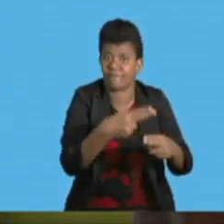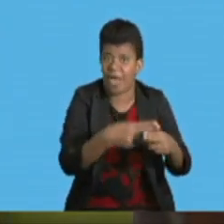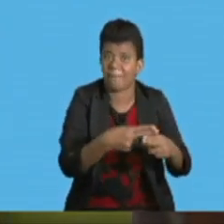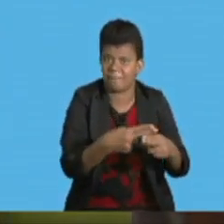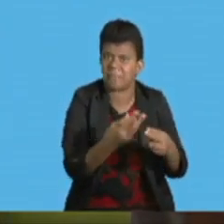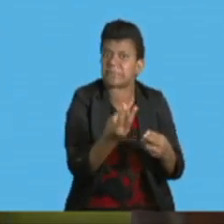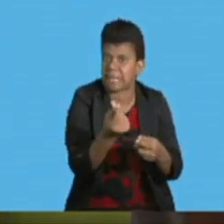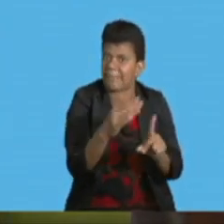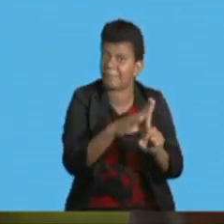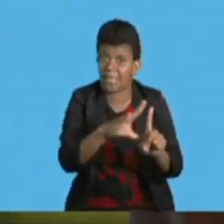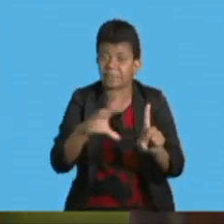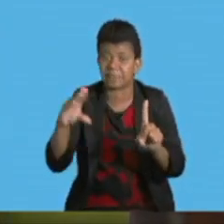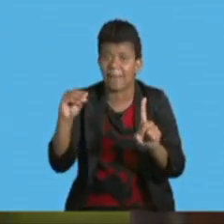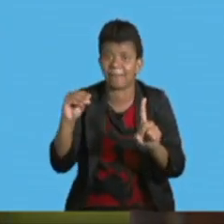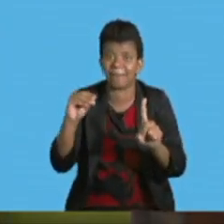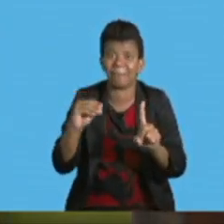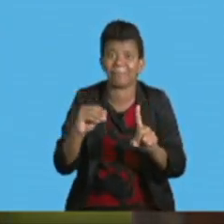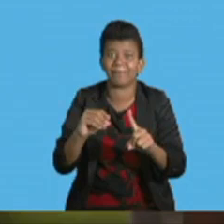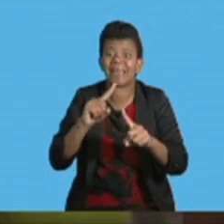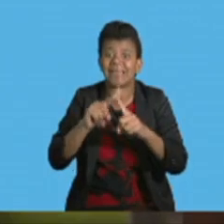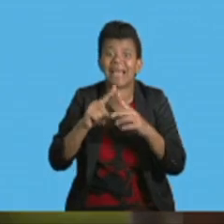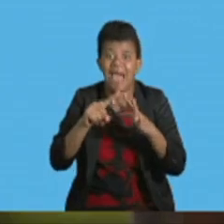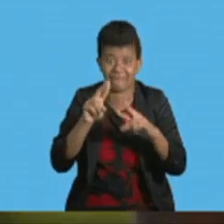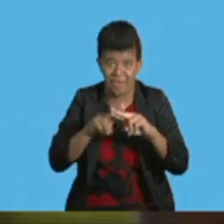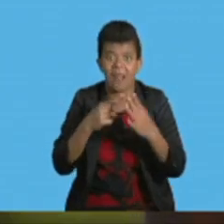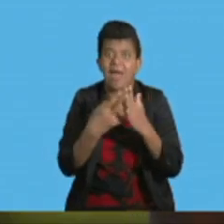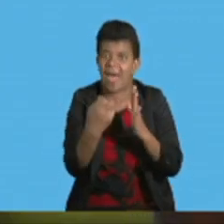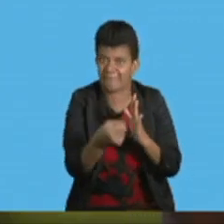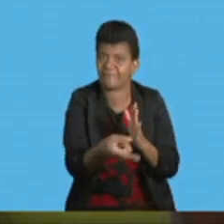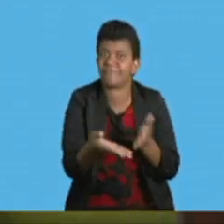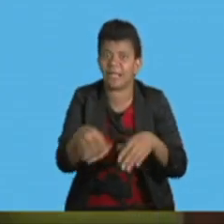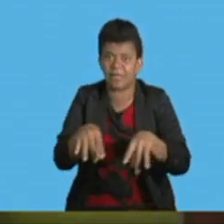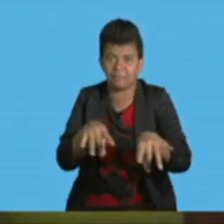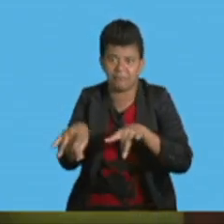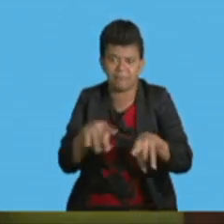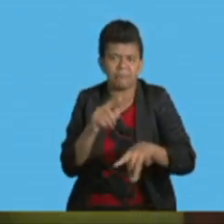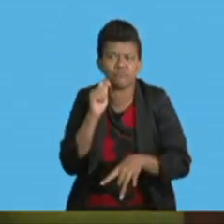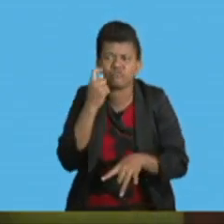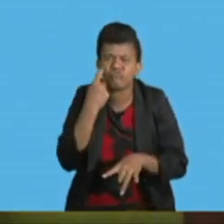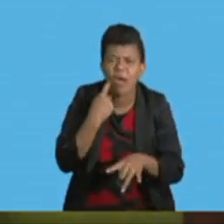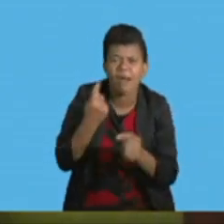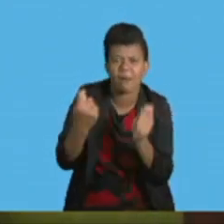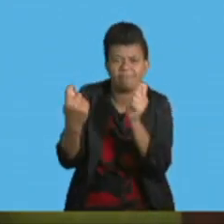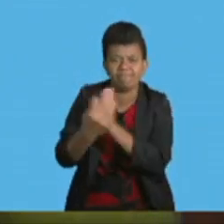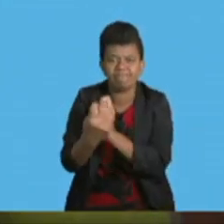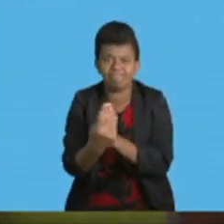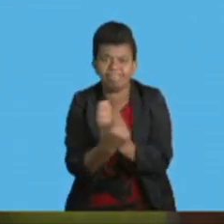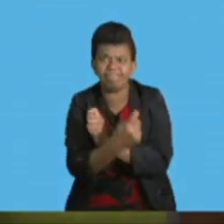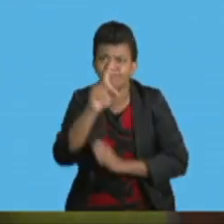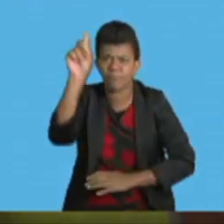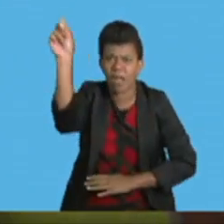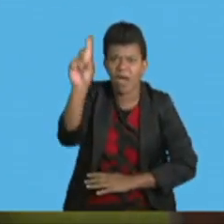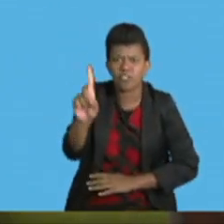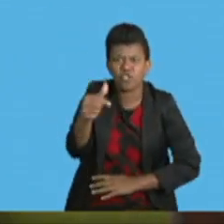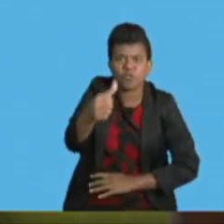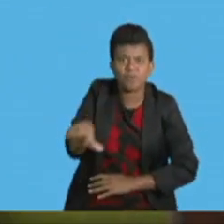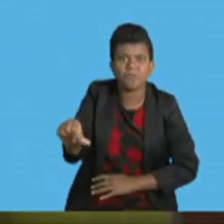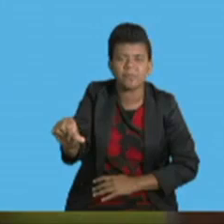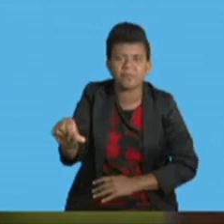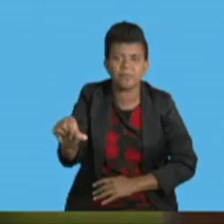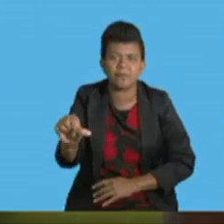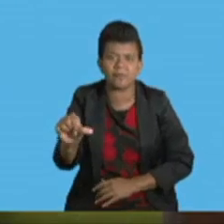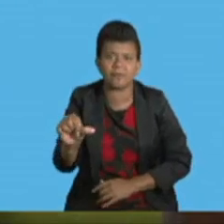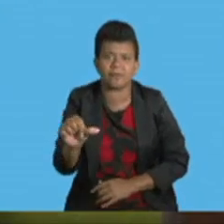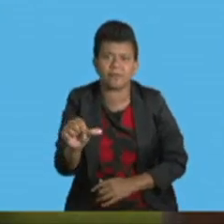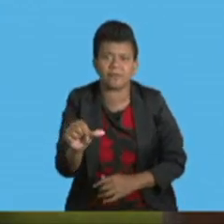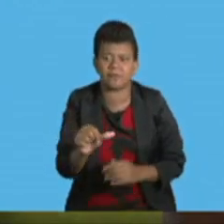programs that EFL is putting into place to try to enhance our renewable energy portion that we have out of our energy. So